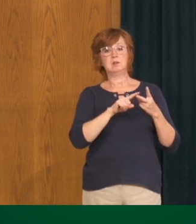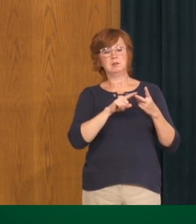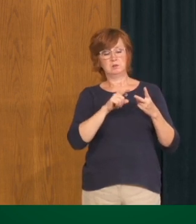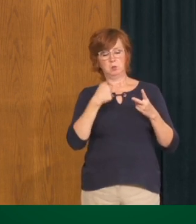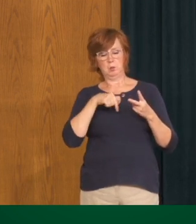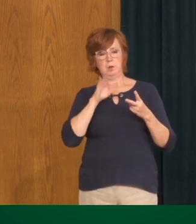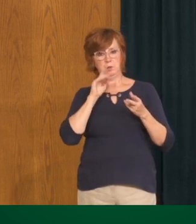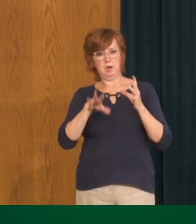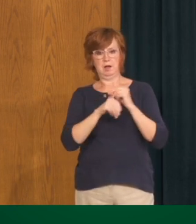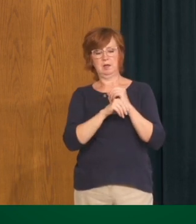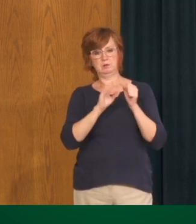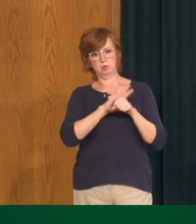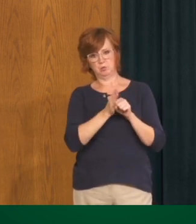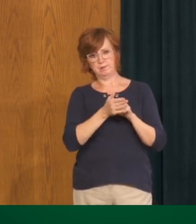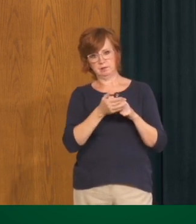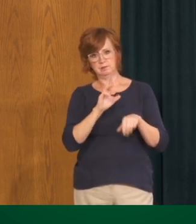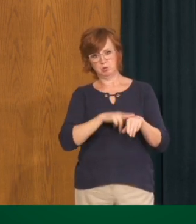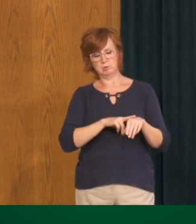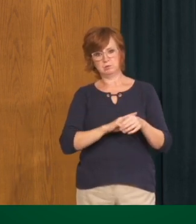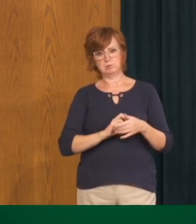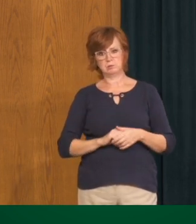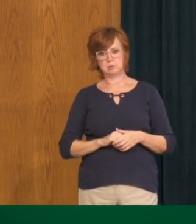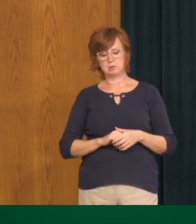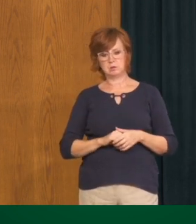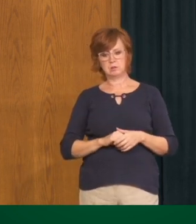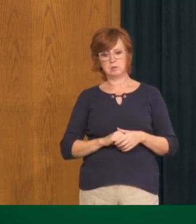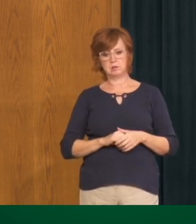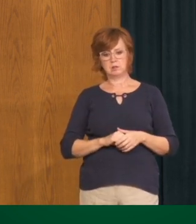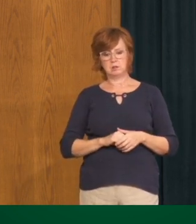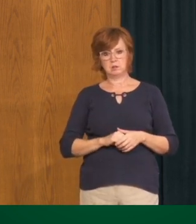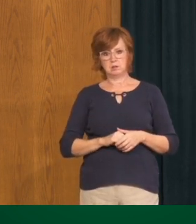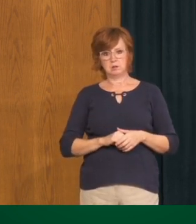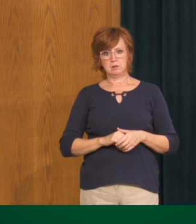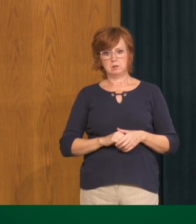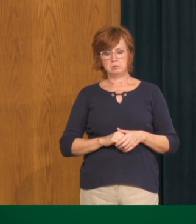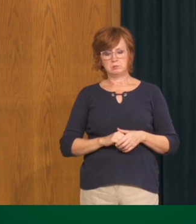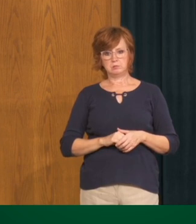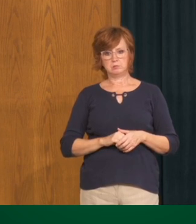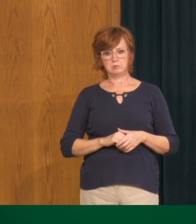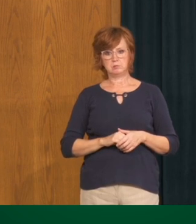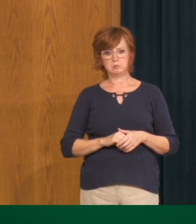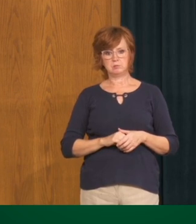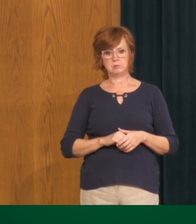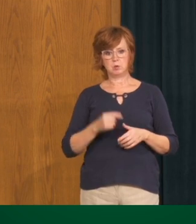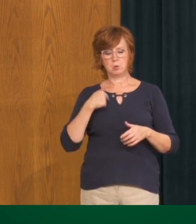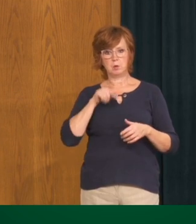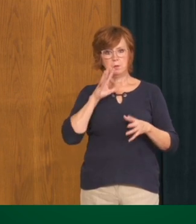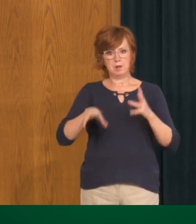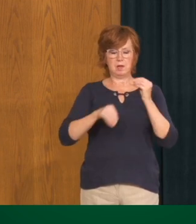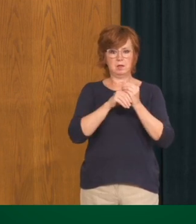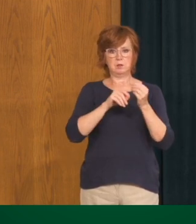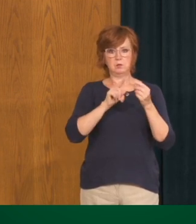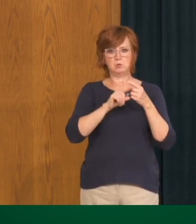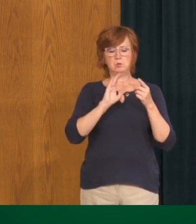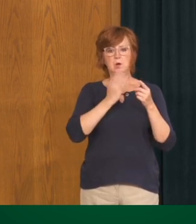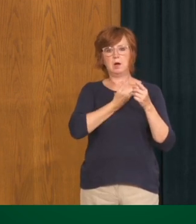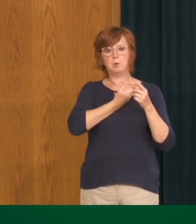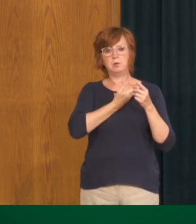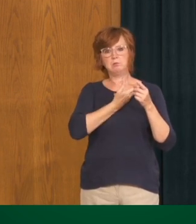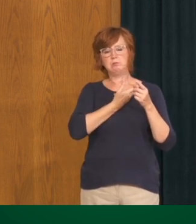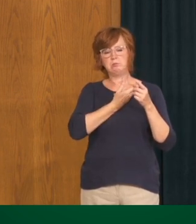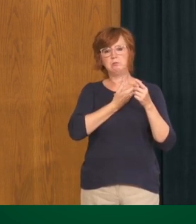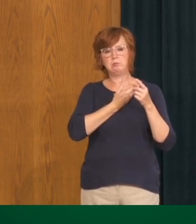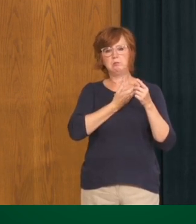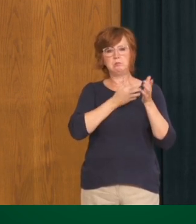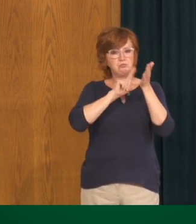obviously, whenever children test positive or staff in a particular school, that's added to our surveillance algorithm. But if required,